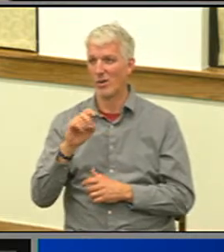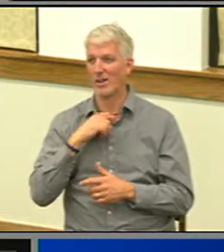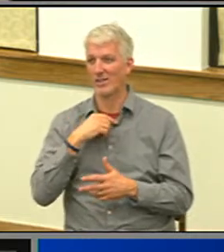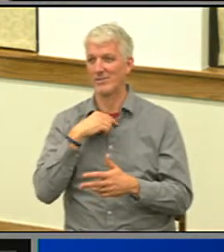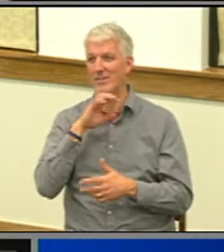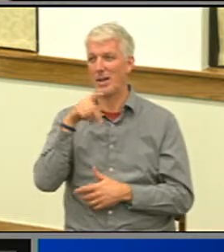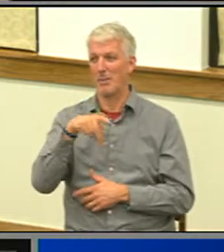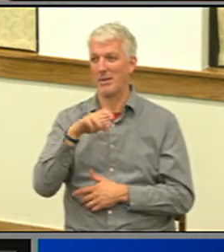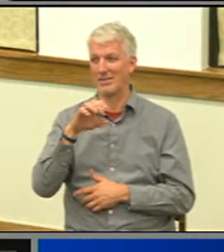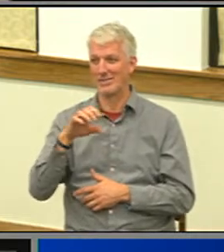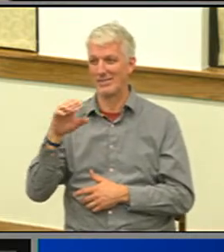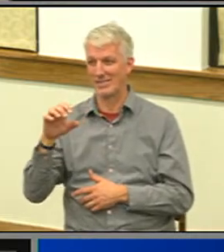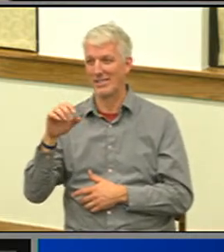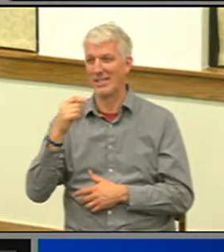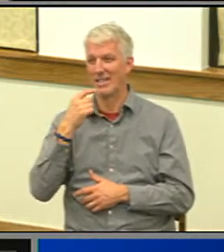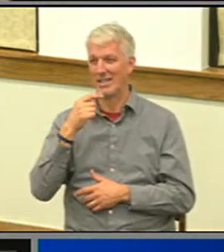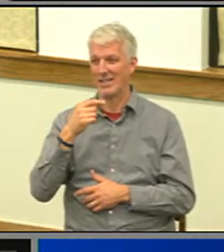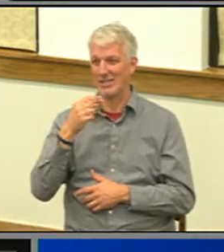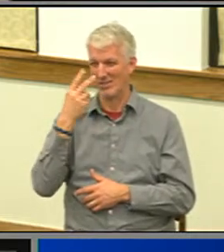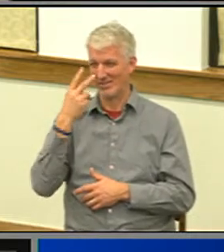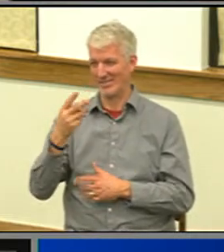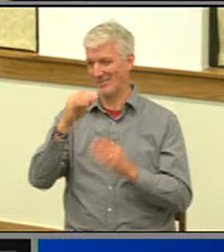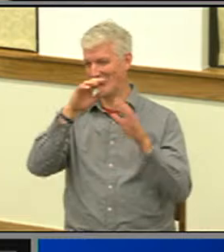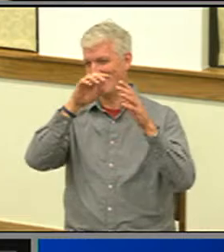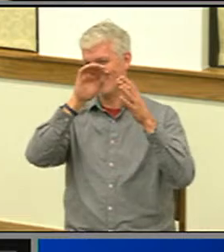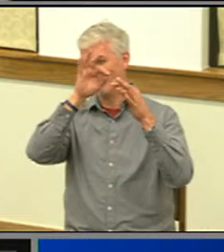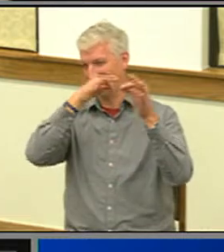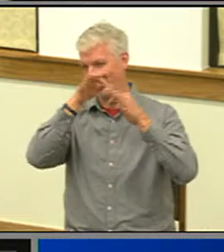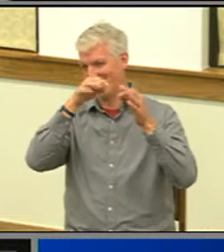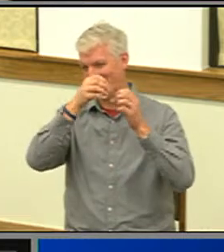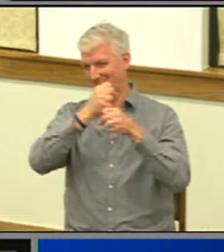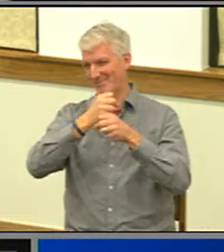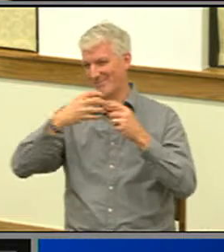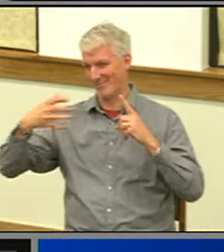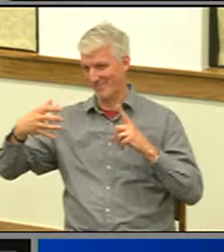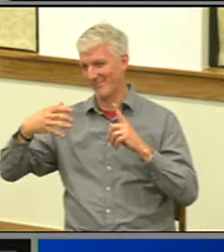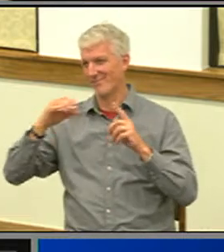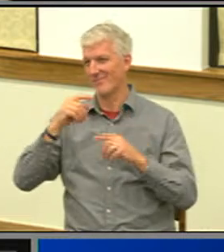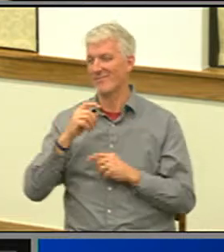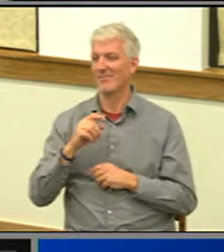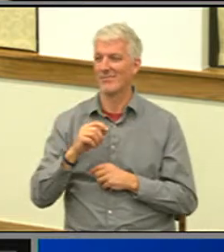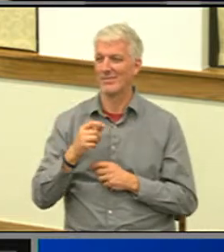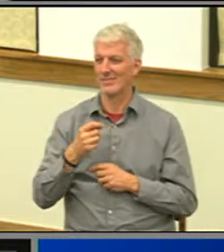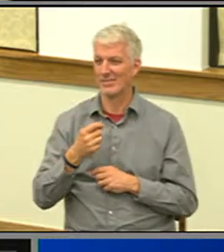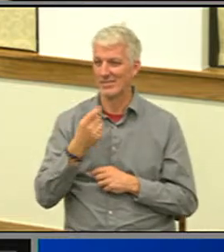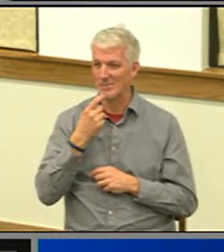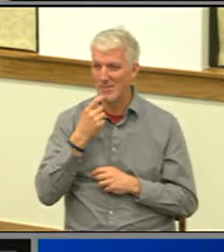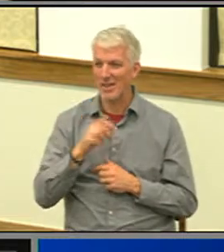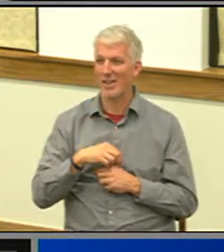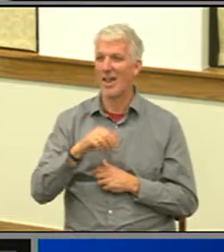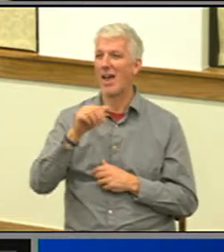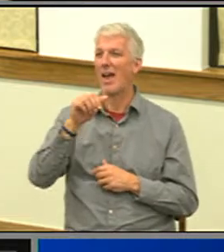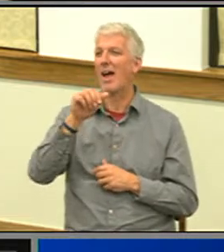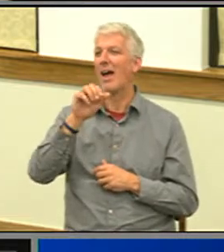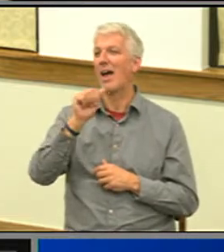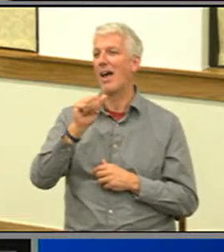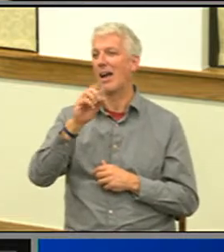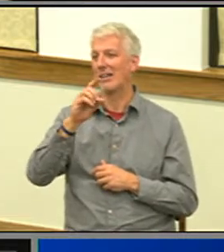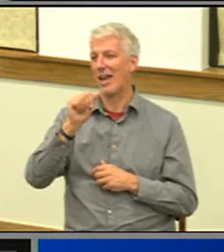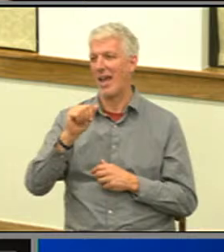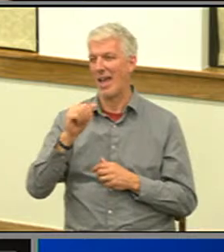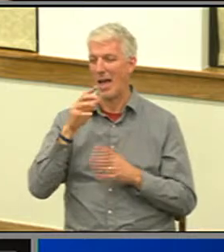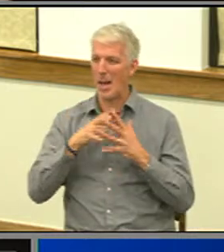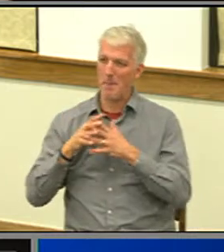cement concrete. ARHM, as I mentioned, stands for asphalt rubber hot mix. ADA stands for American with